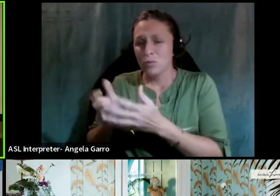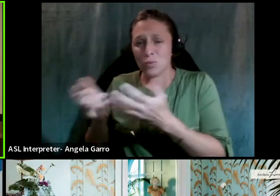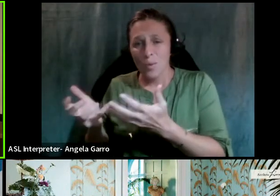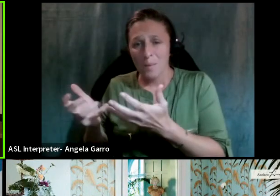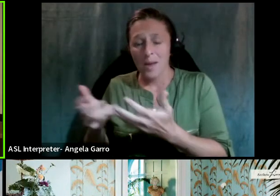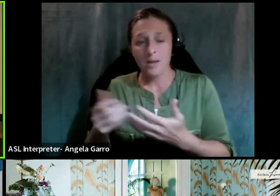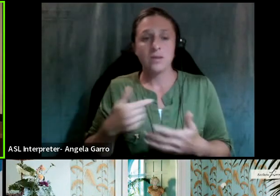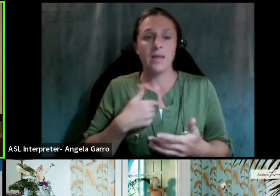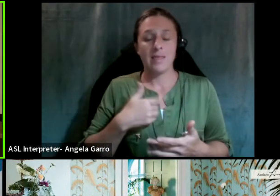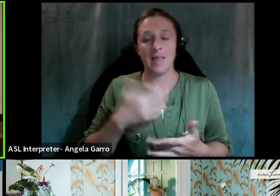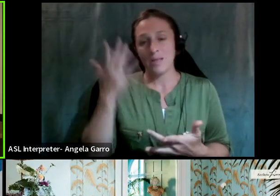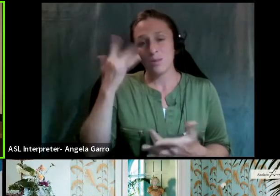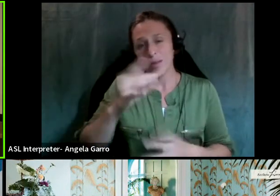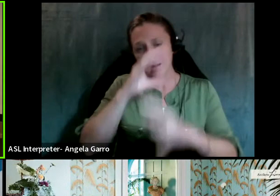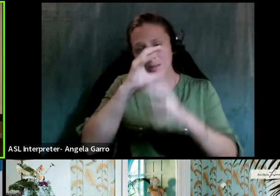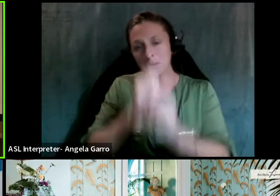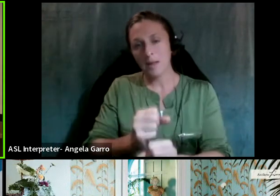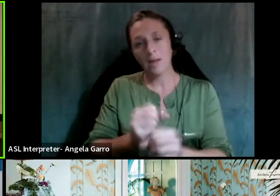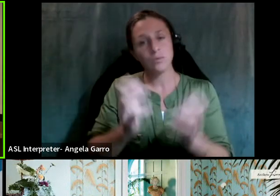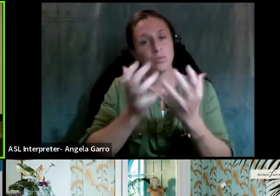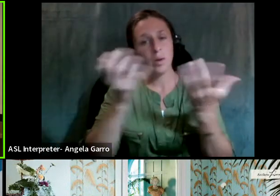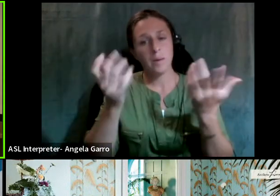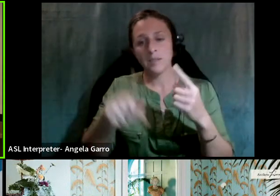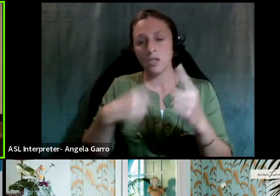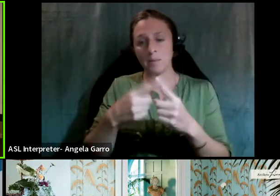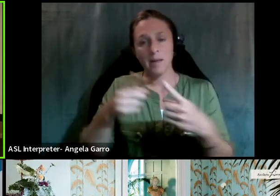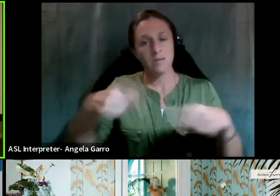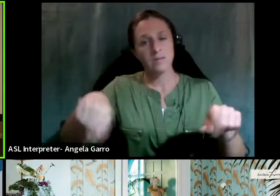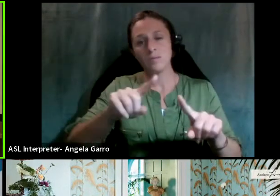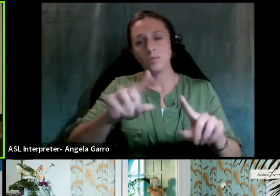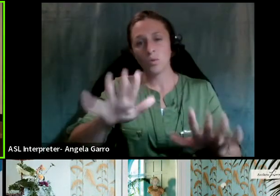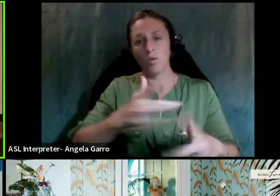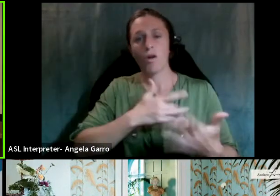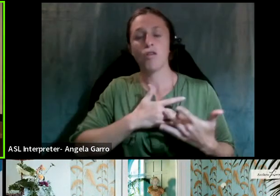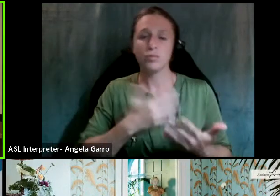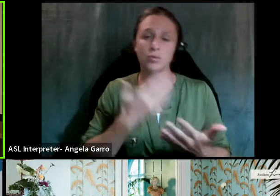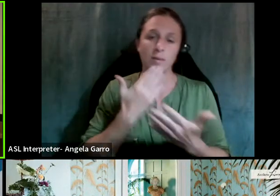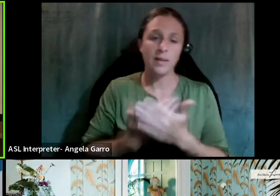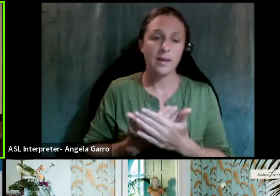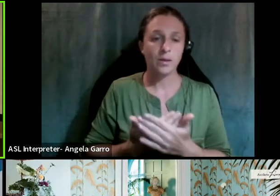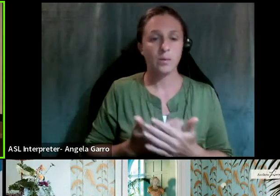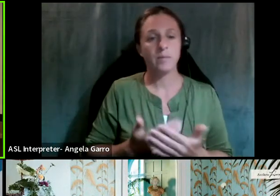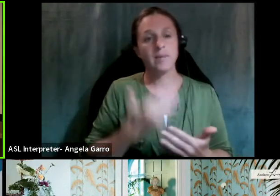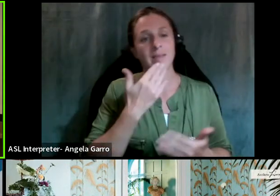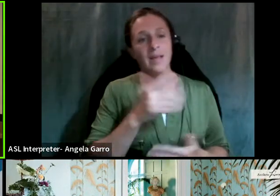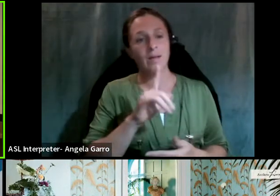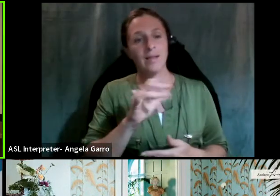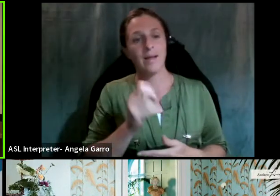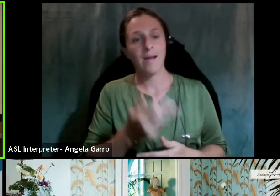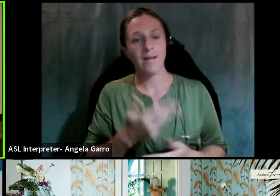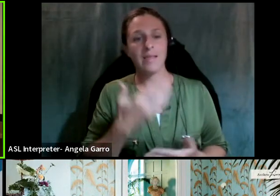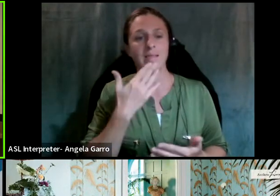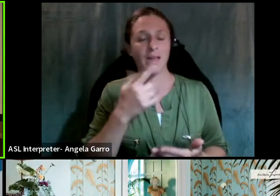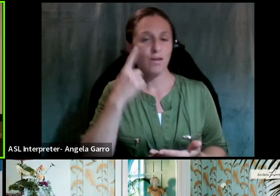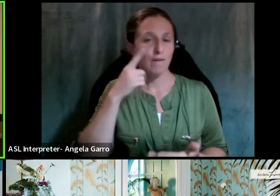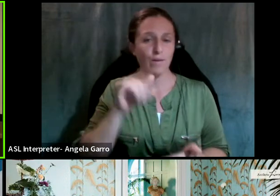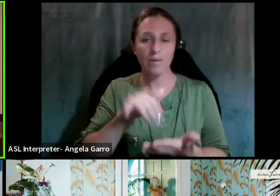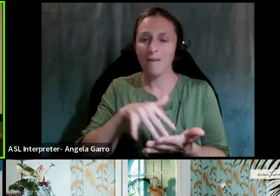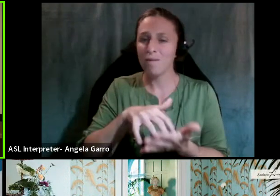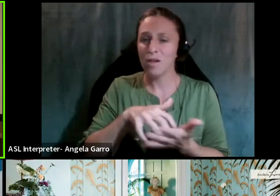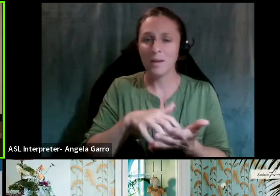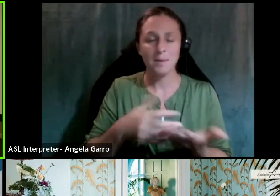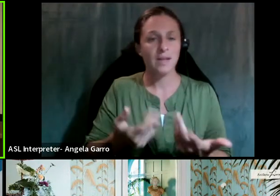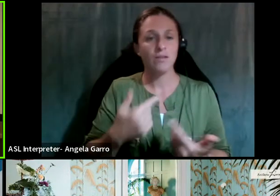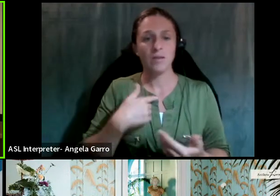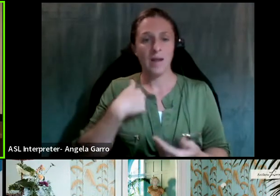I admire so much about all of you, is your heart. So thank you. Thank you, Leah. Thank you for that vulnerability. I remember